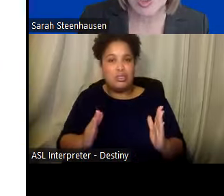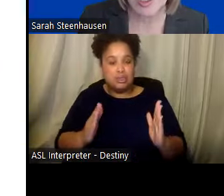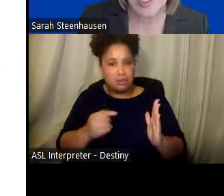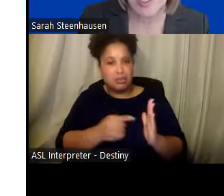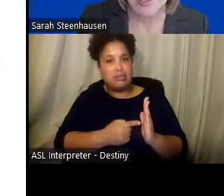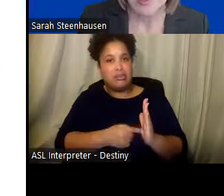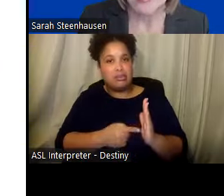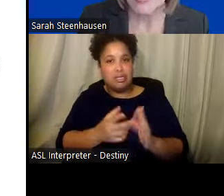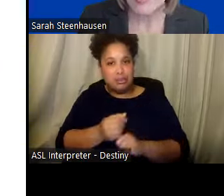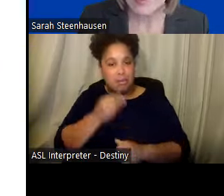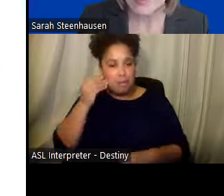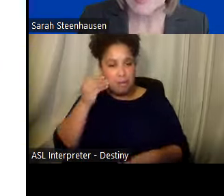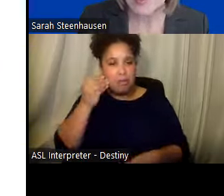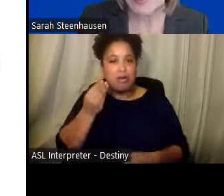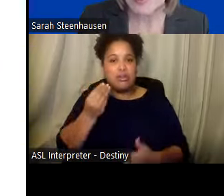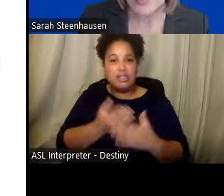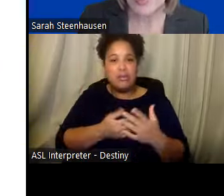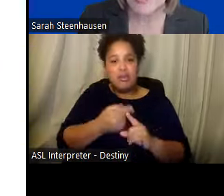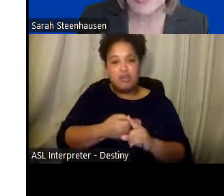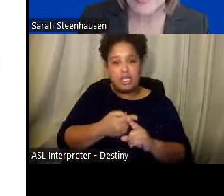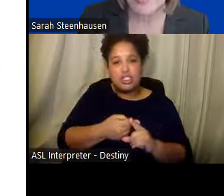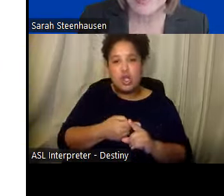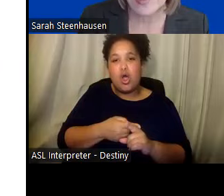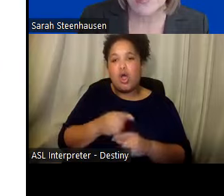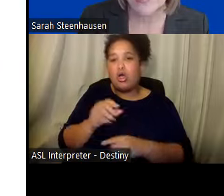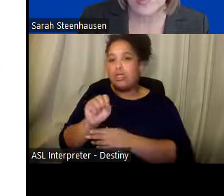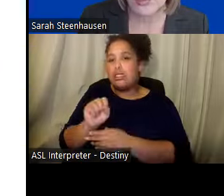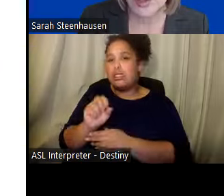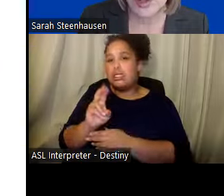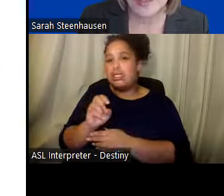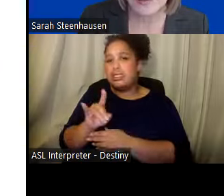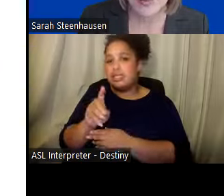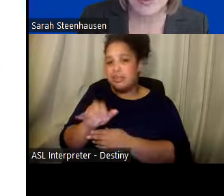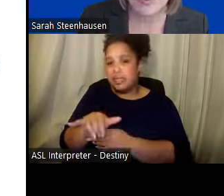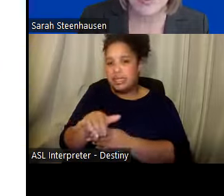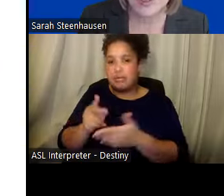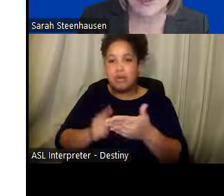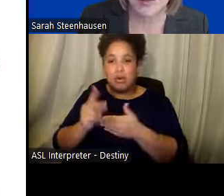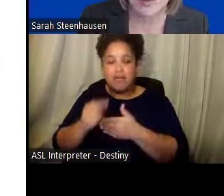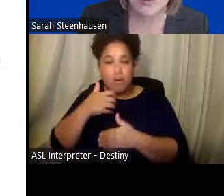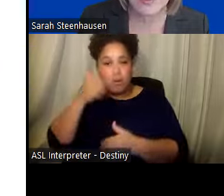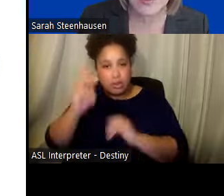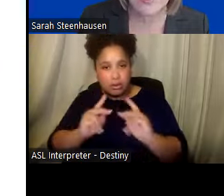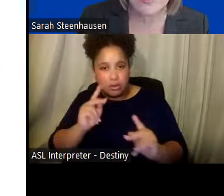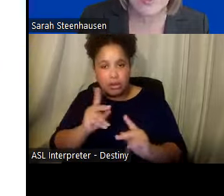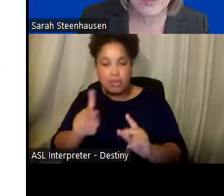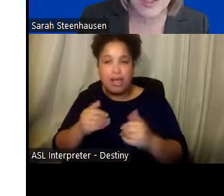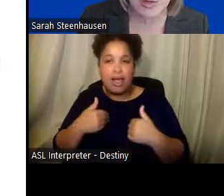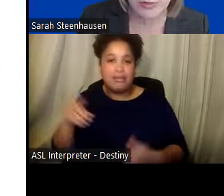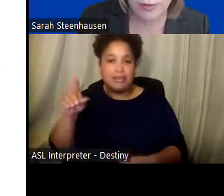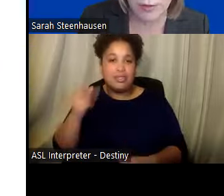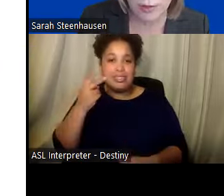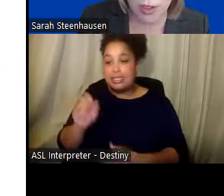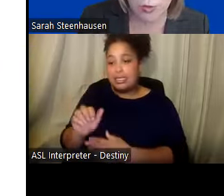on looking at some of the rental subsidy programs that have been developed for older adults and people with disabilities. We've seen San